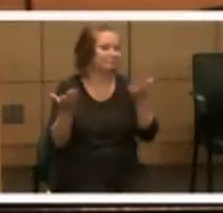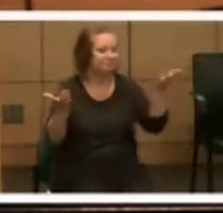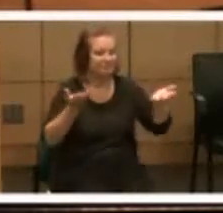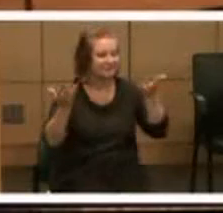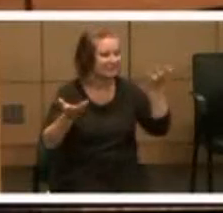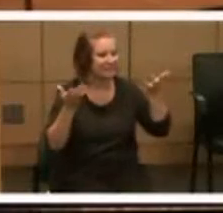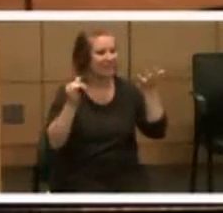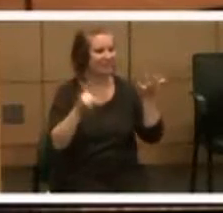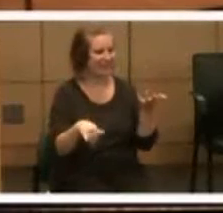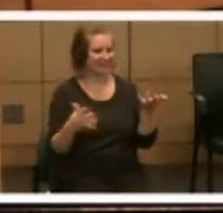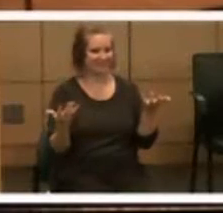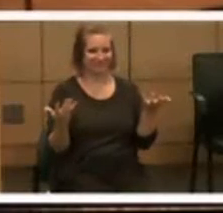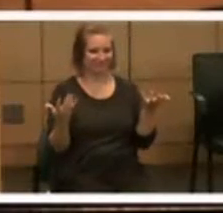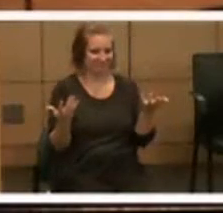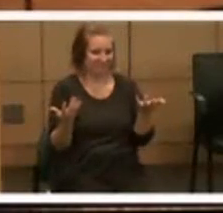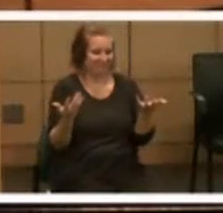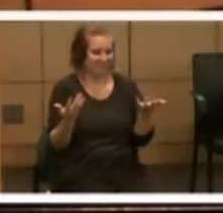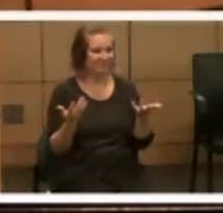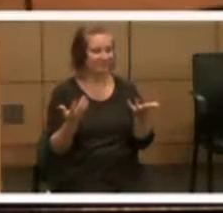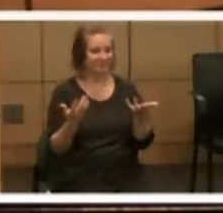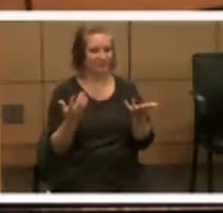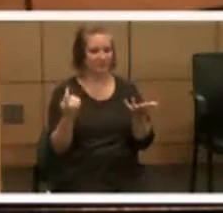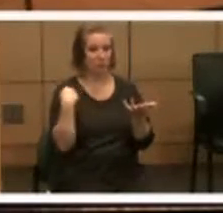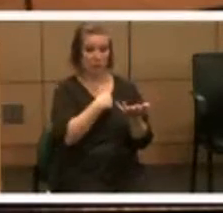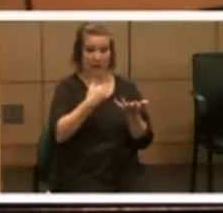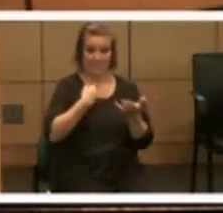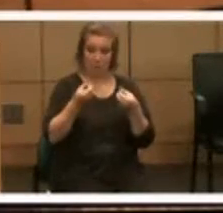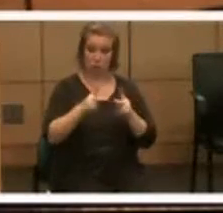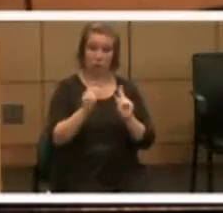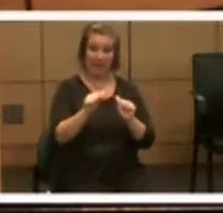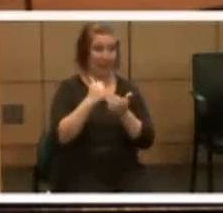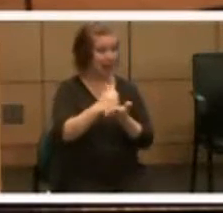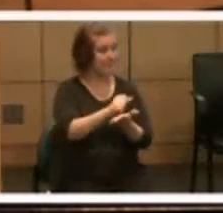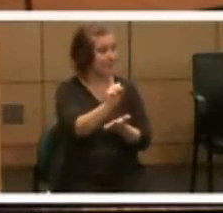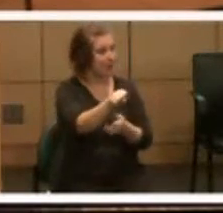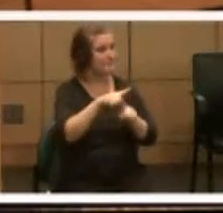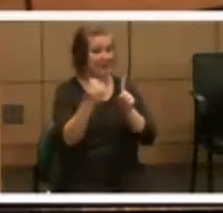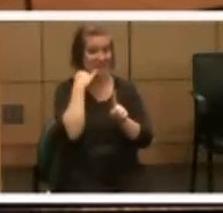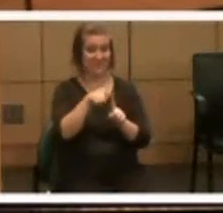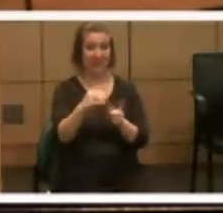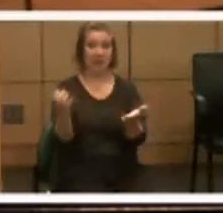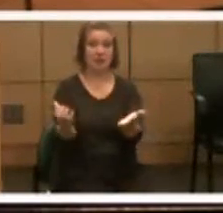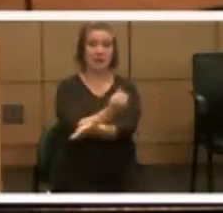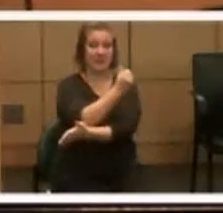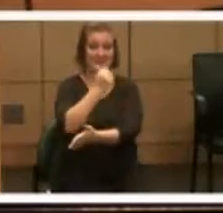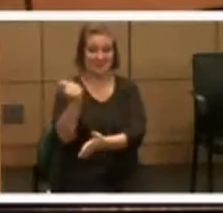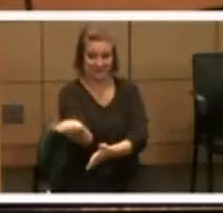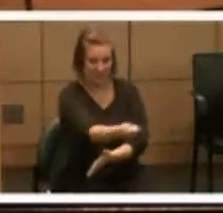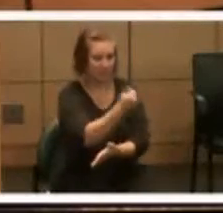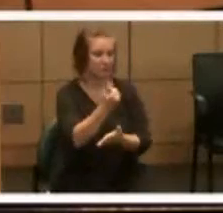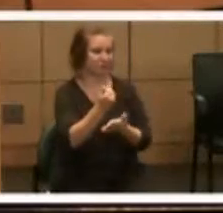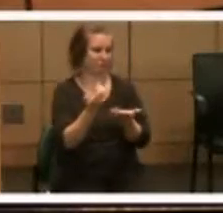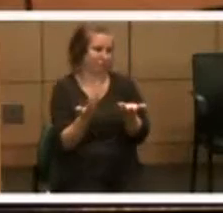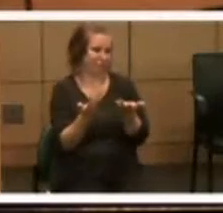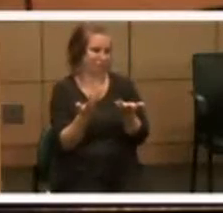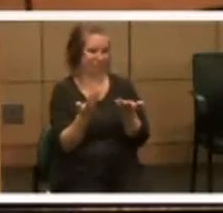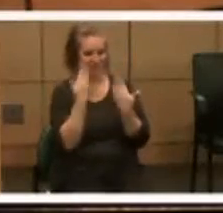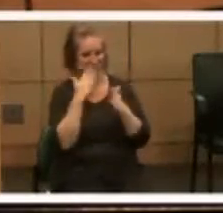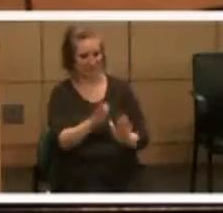that's, I think we have opportunities to help them, but whether they take them or not is, left to be